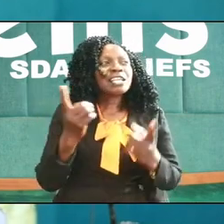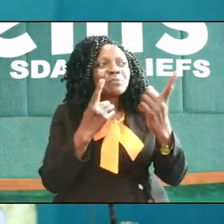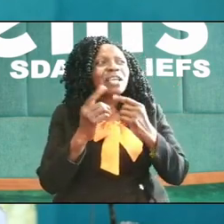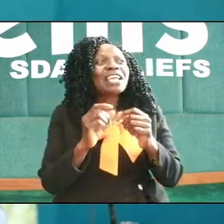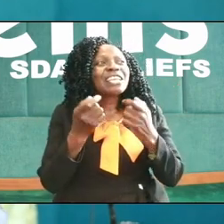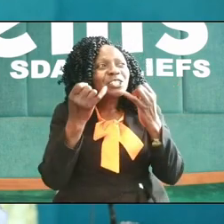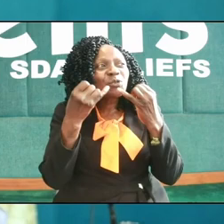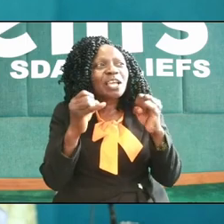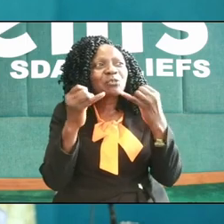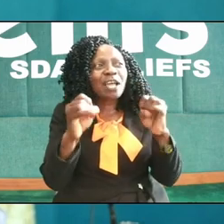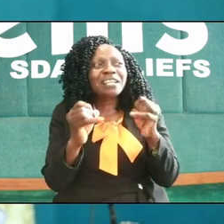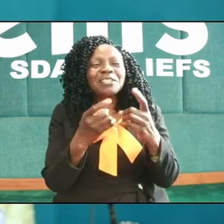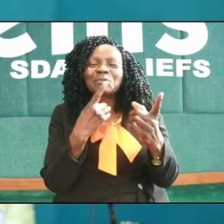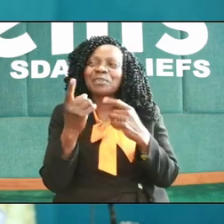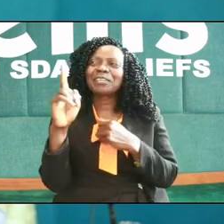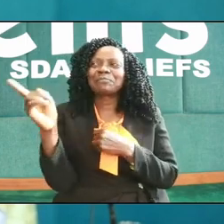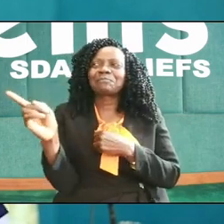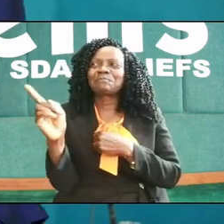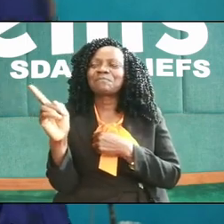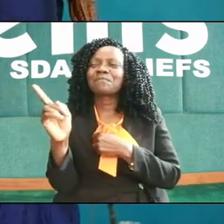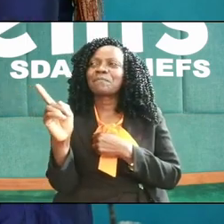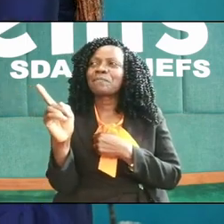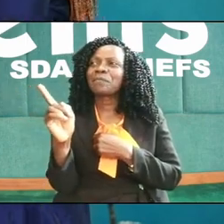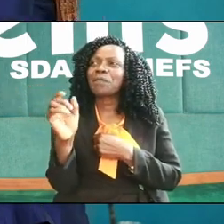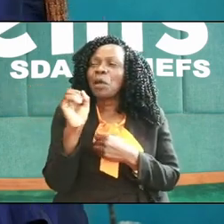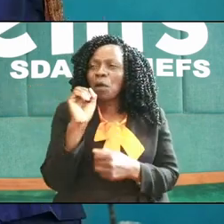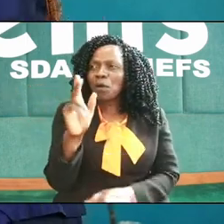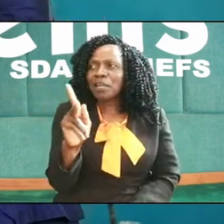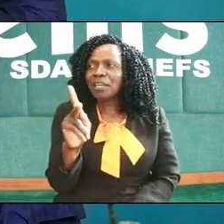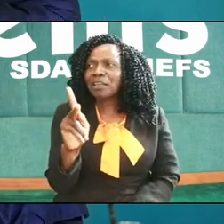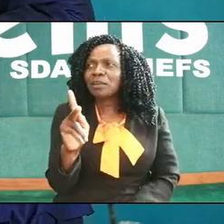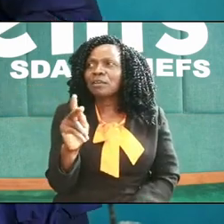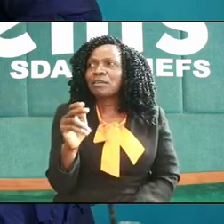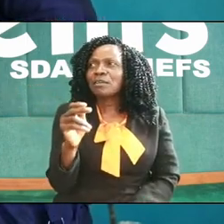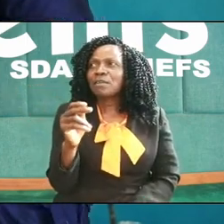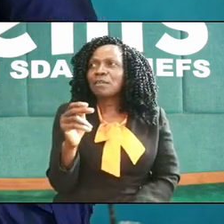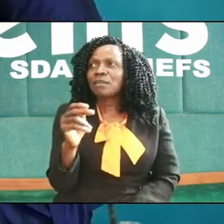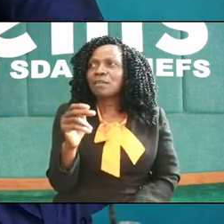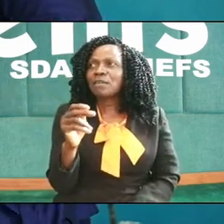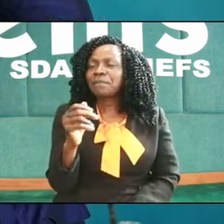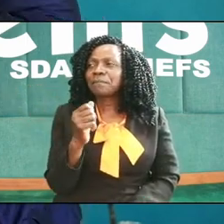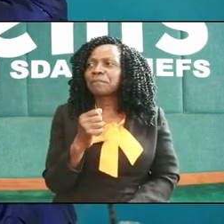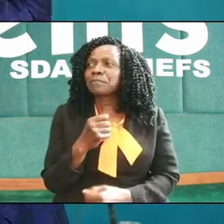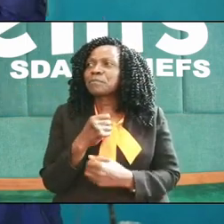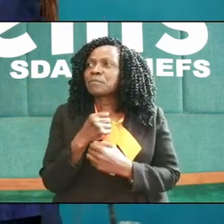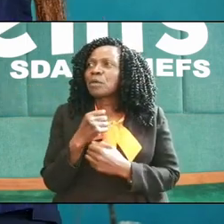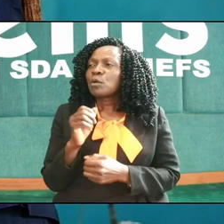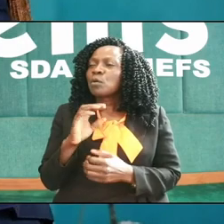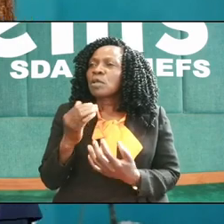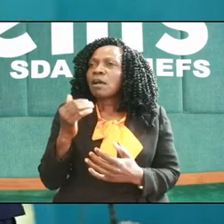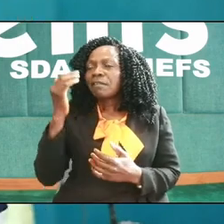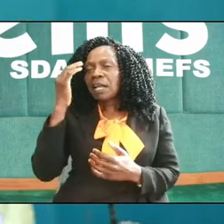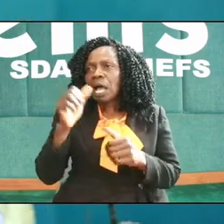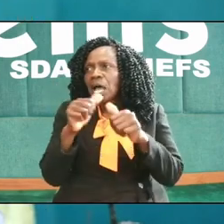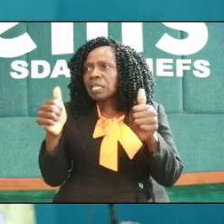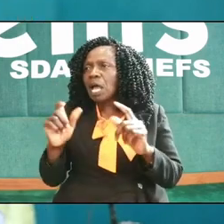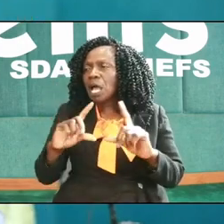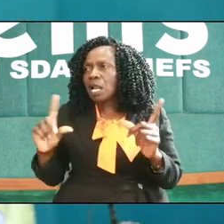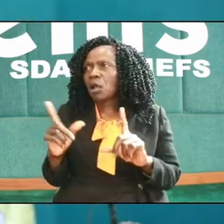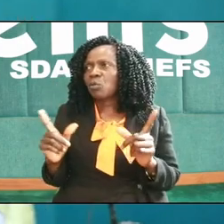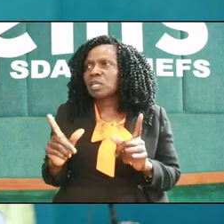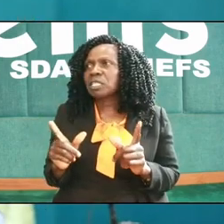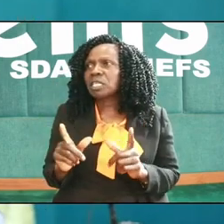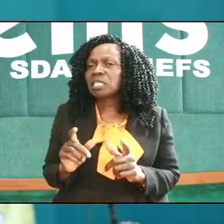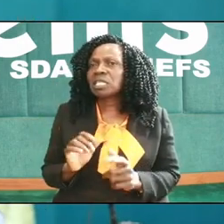Aha, well done. Okay, so we have other languages, not just in this country. We have other languages in other countries